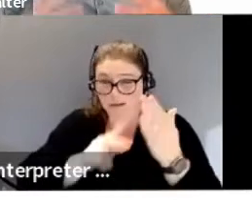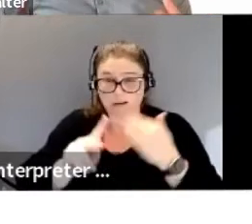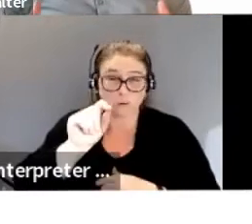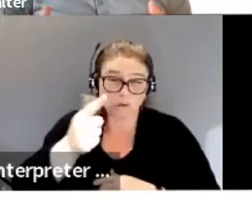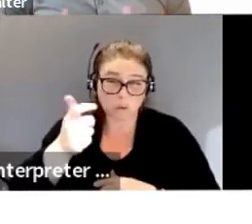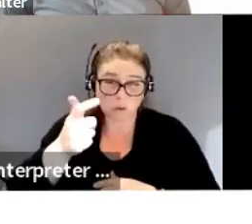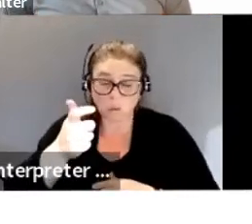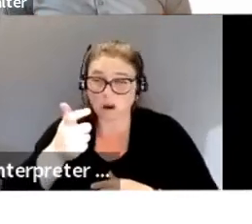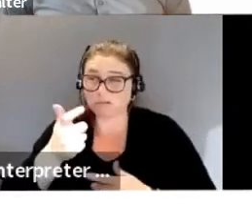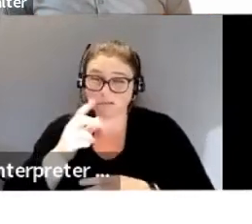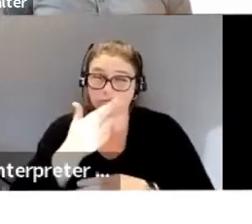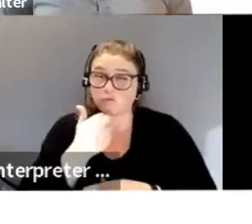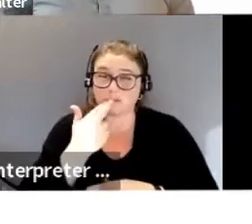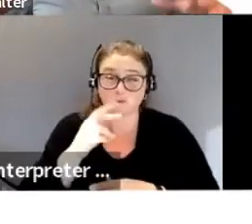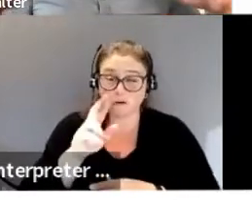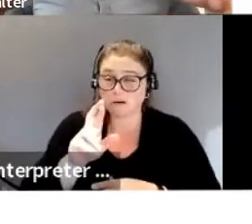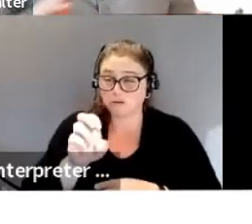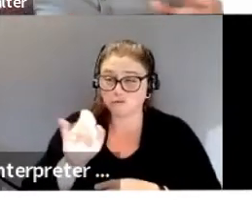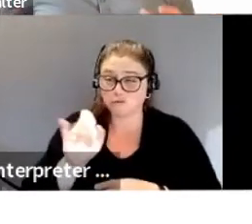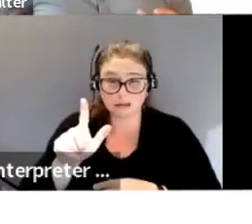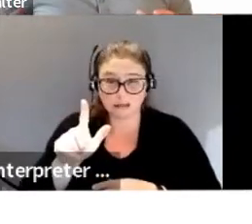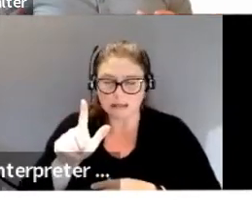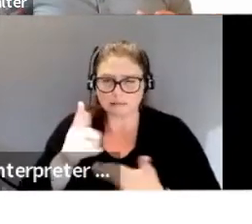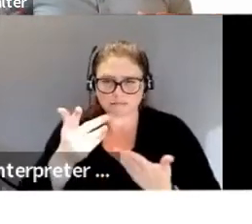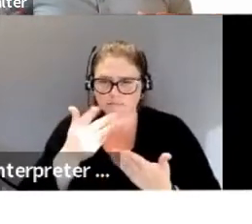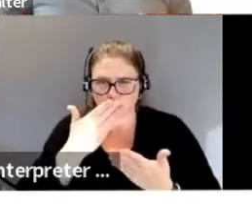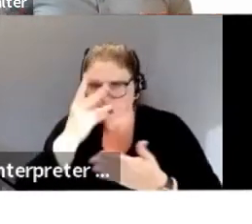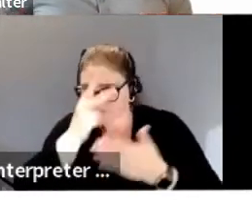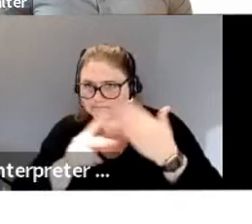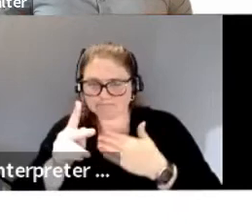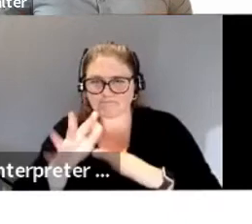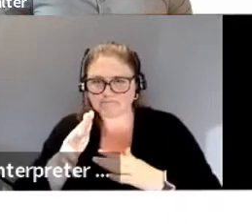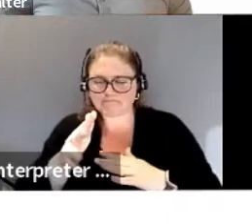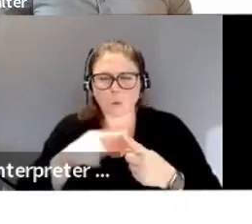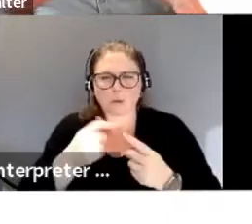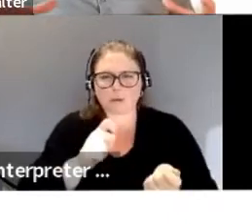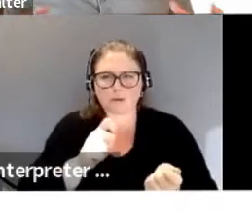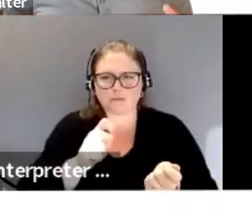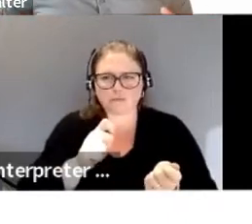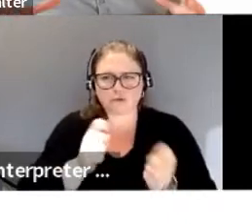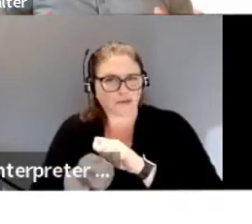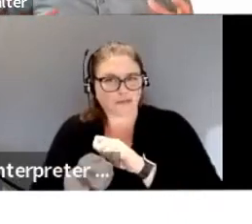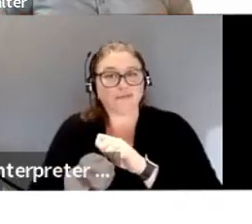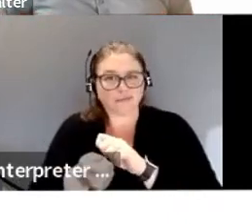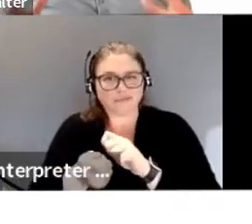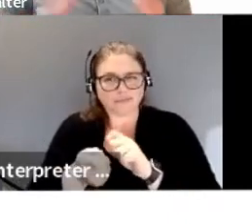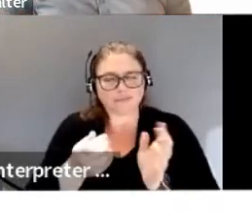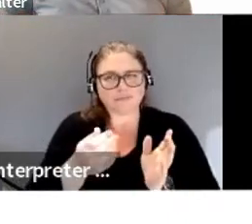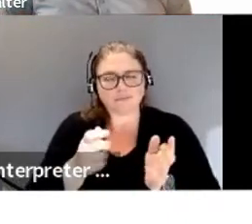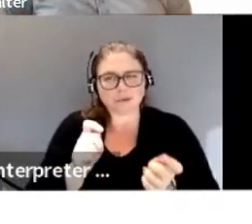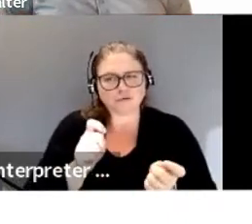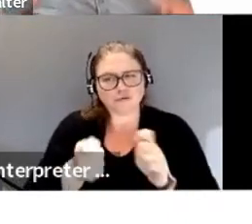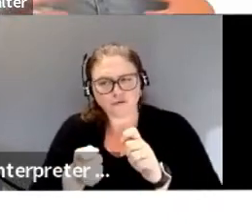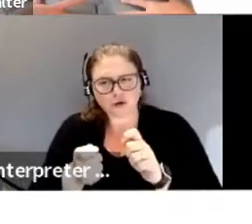retail, and we knew we had to make a pivot. And so we wanted to make a pivot into something that, helped other business owners